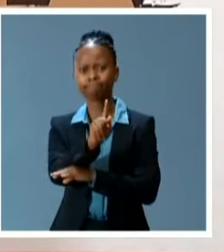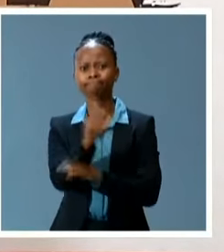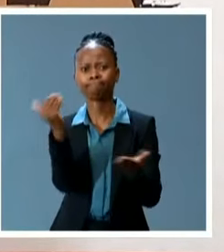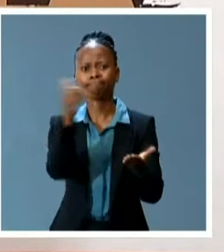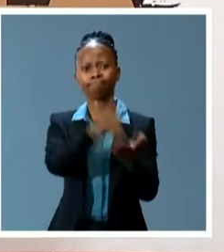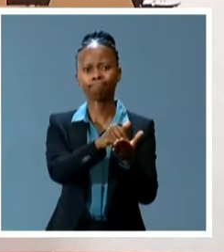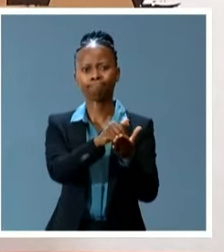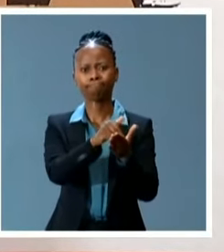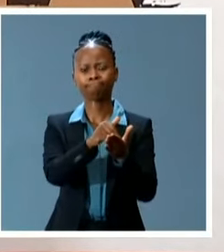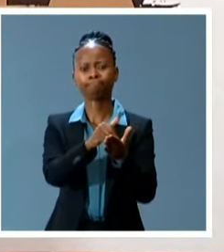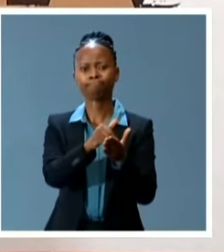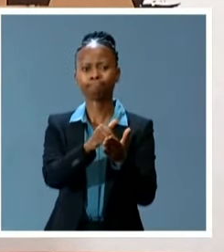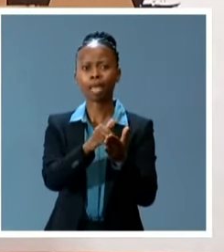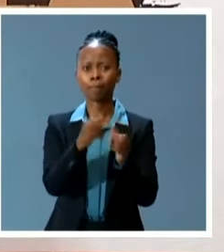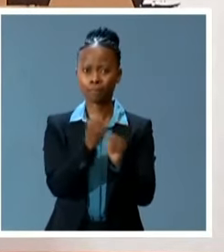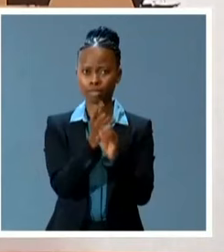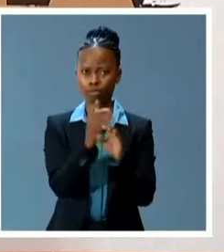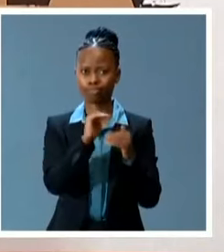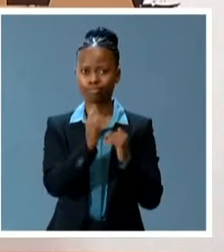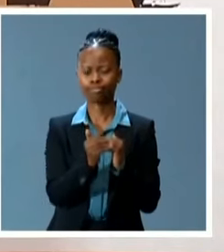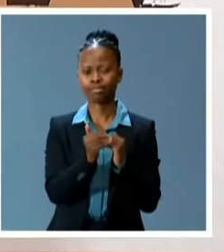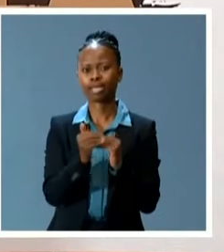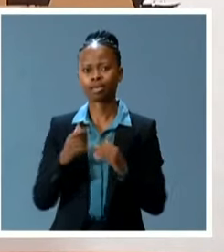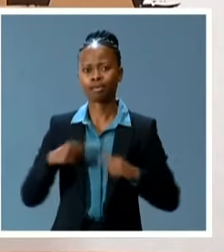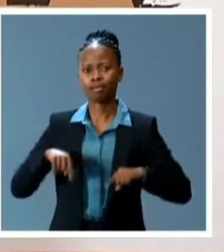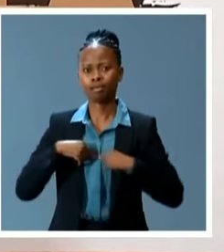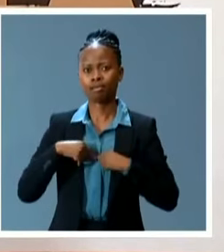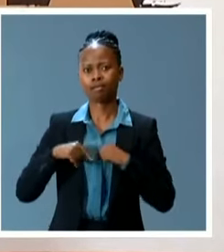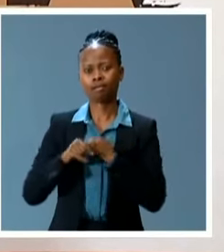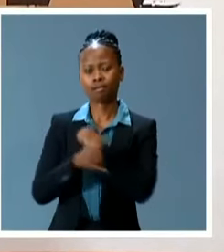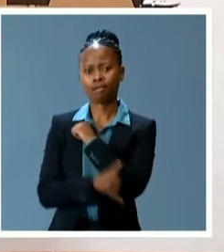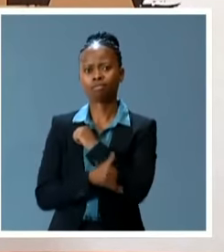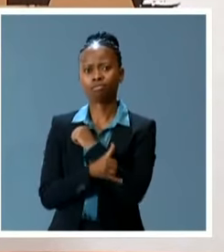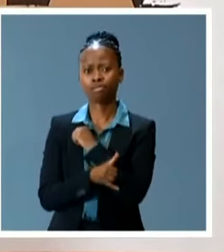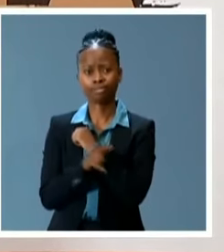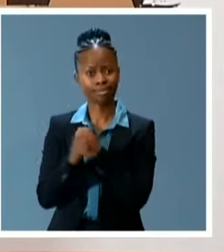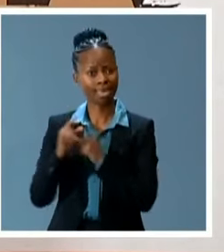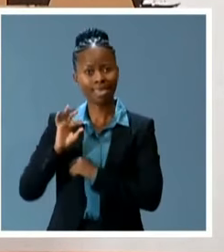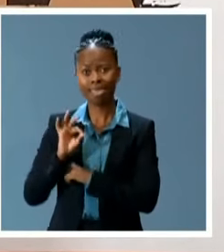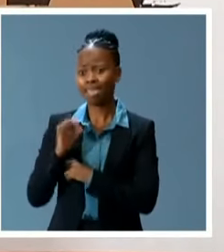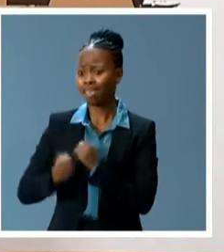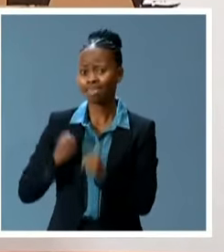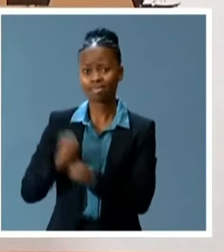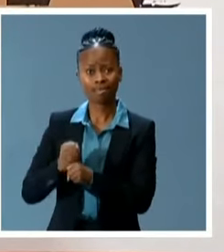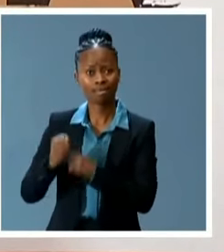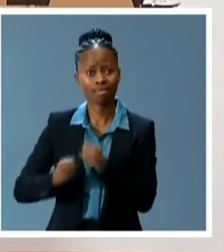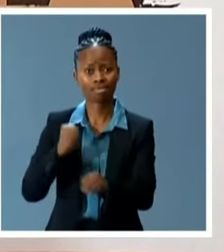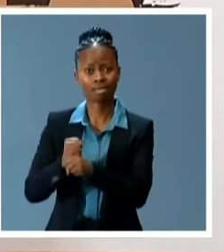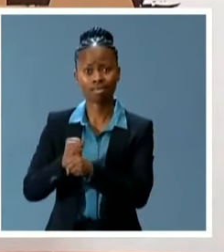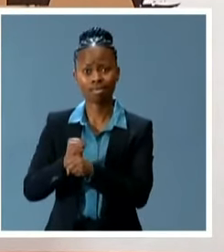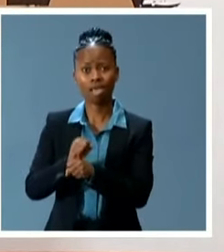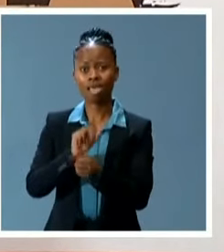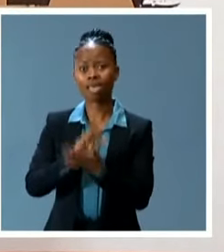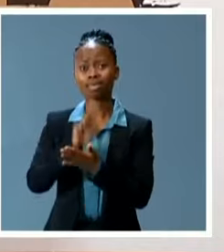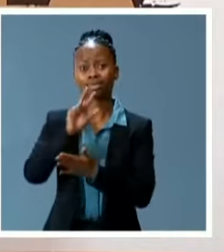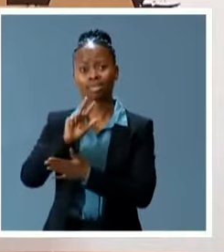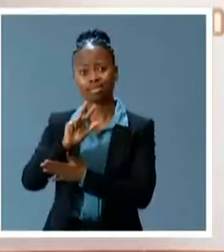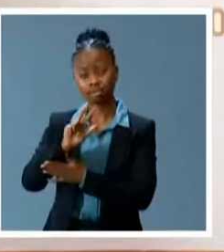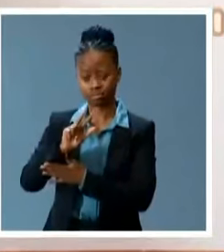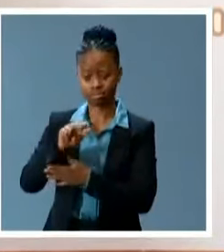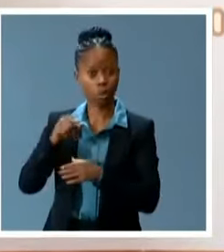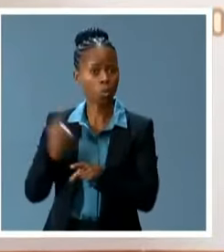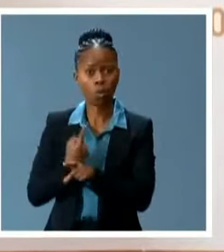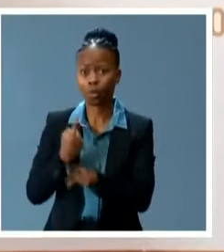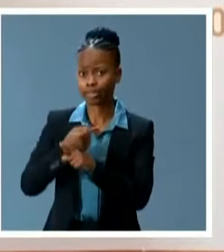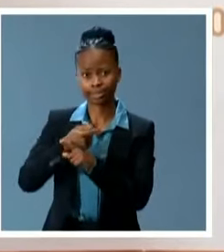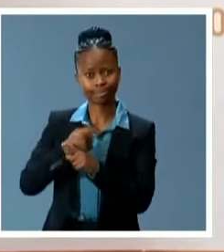every year, we celebrate Nelson Mandela's life. His was a life lived in the service of others.